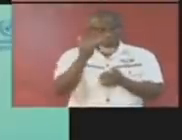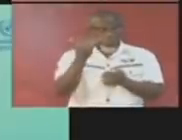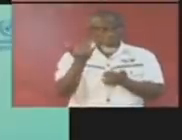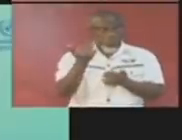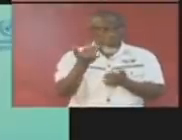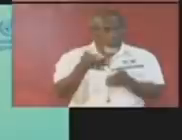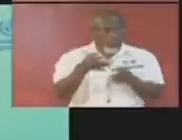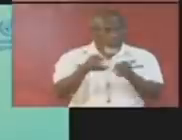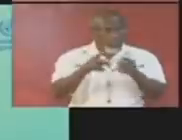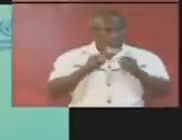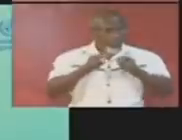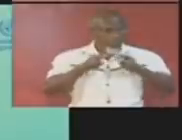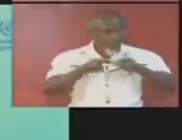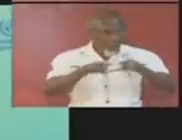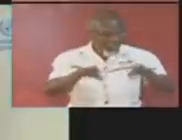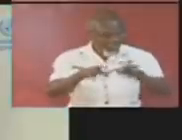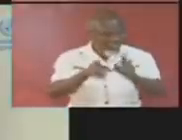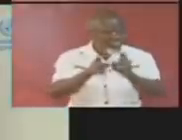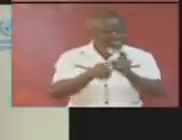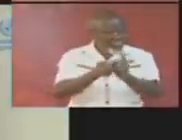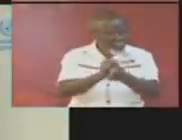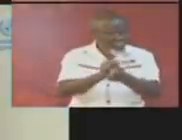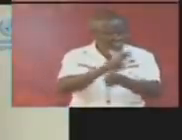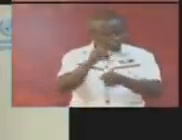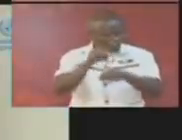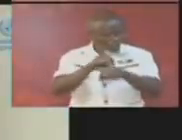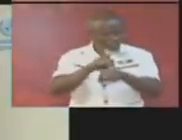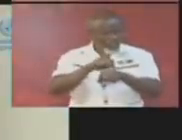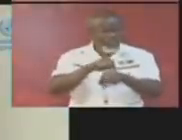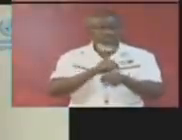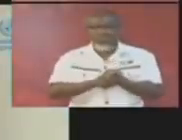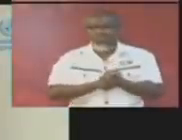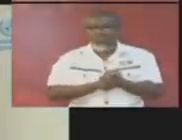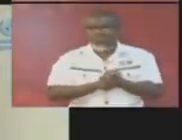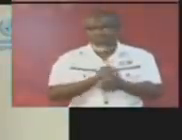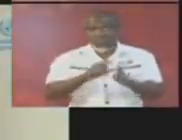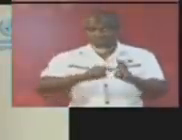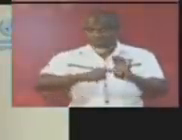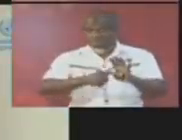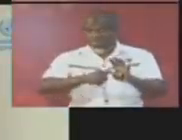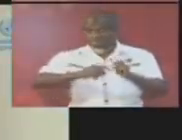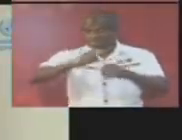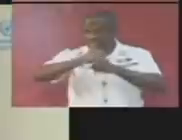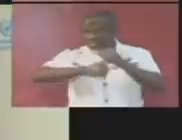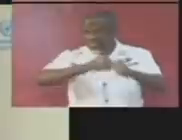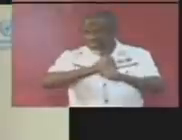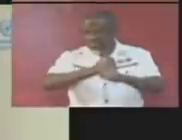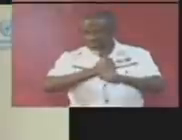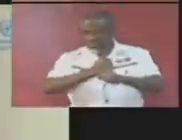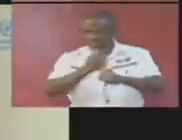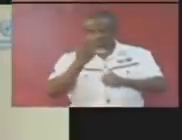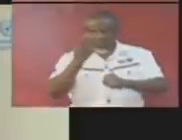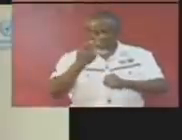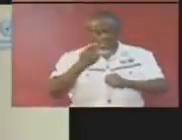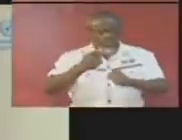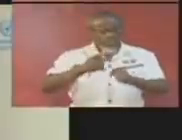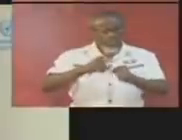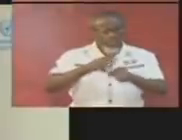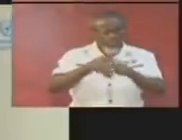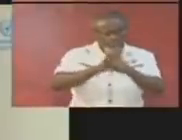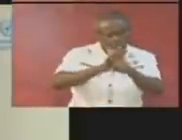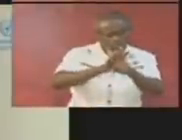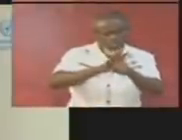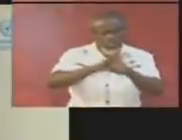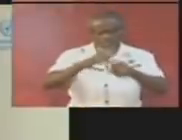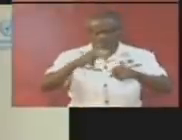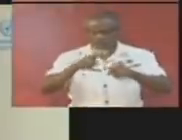viruses to change? From the beginning of the year, we've been tracking this virus, and we know that it's gone through a lot of changes,